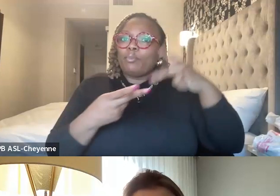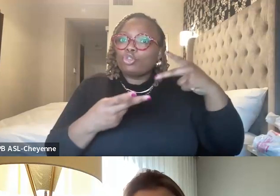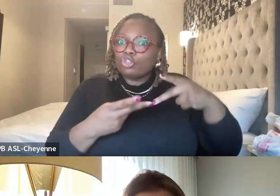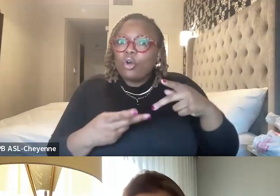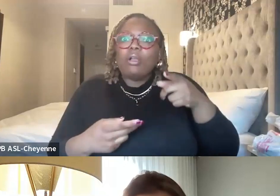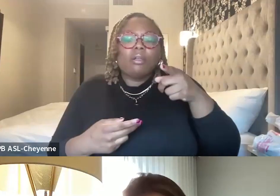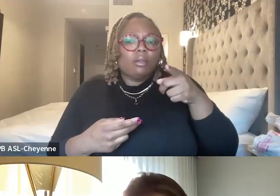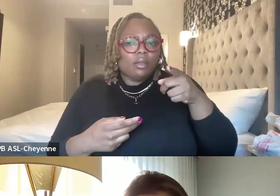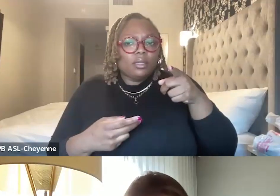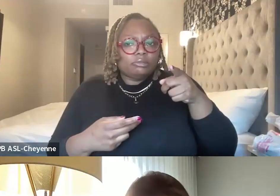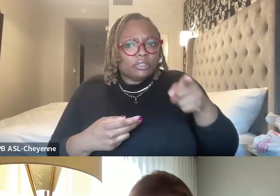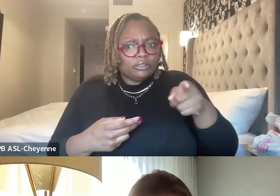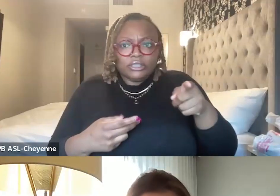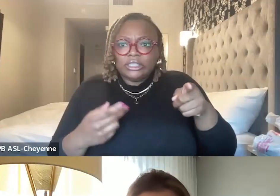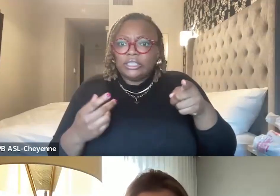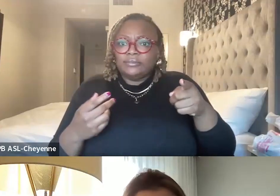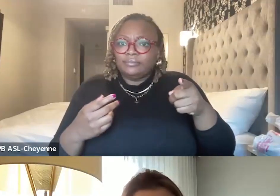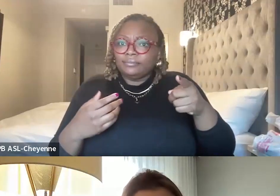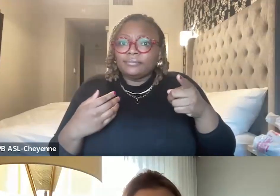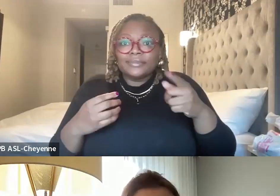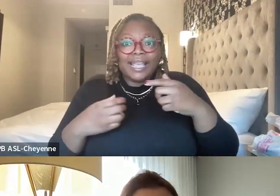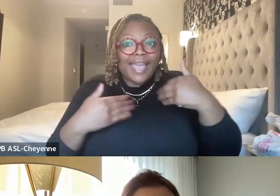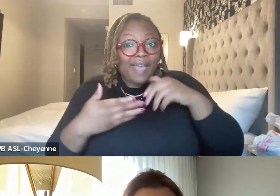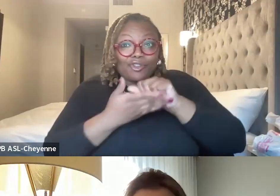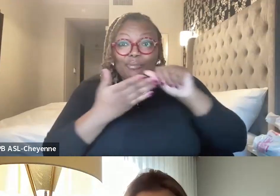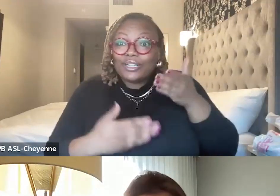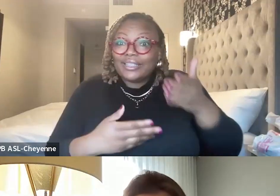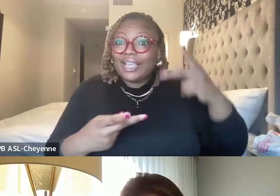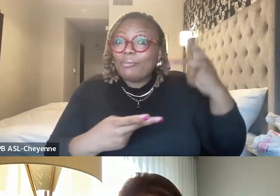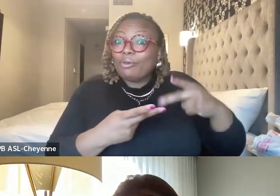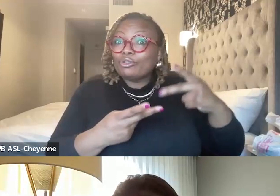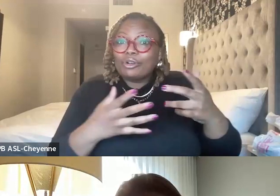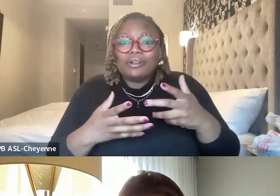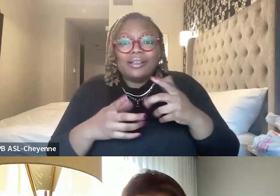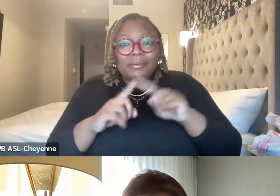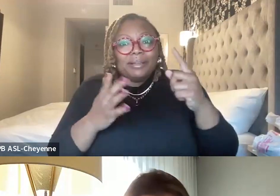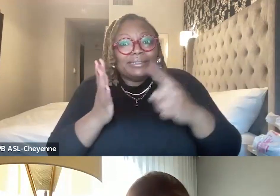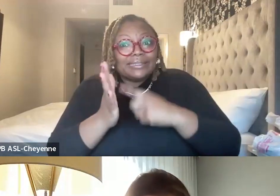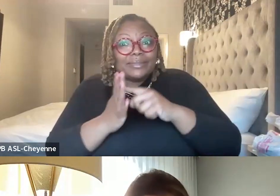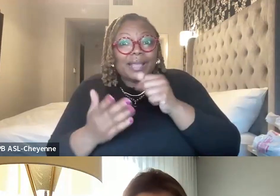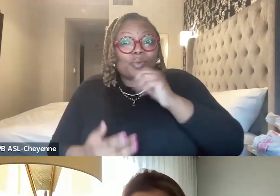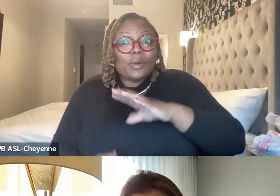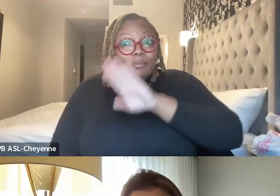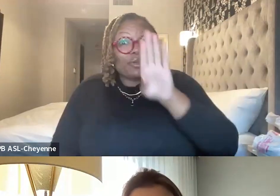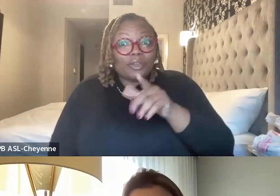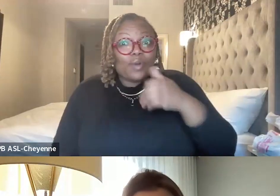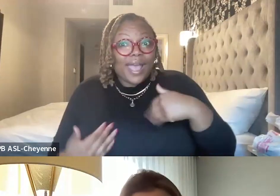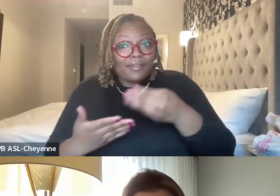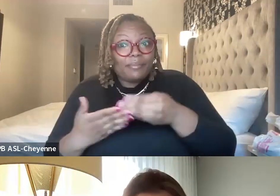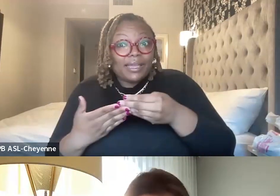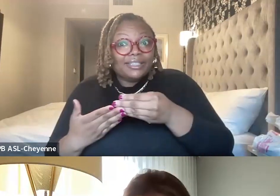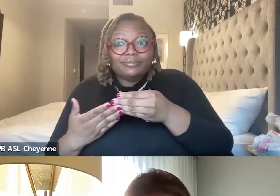could, make everything there. But sometimes women in Brazil that had money need